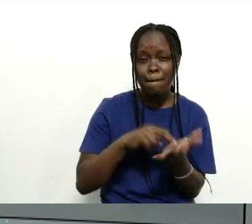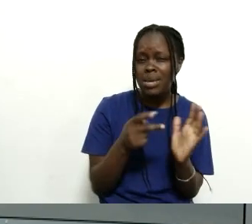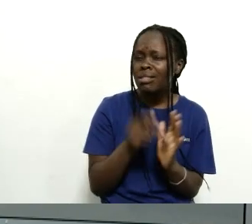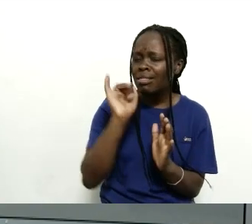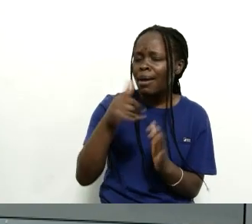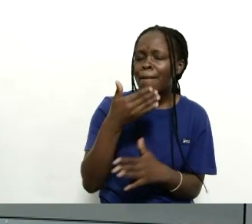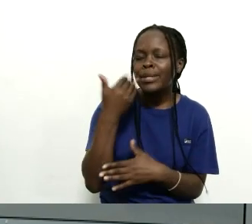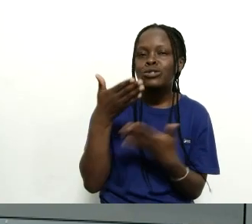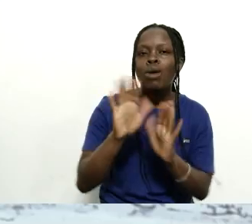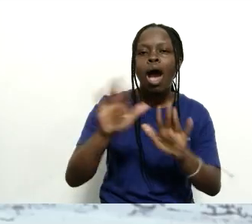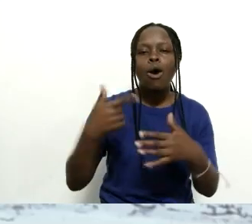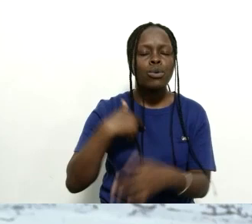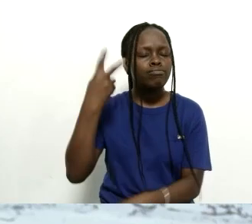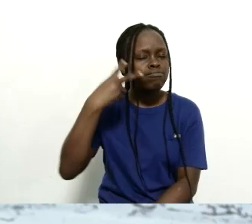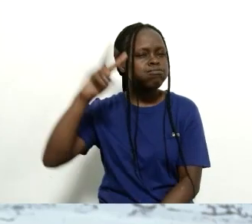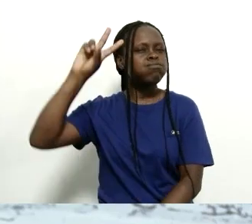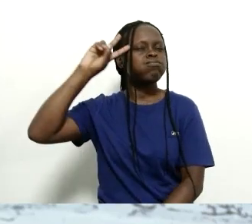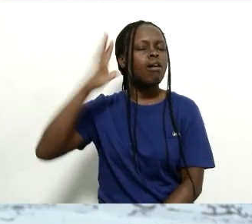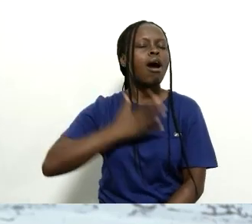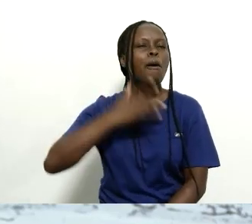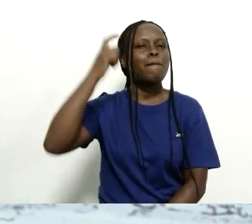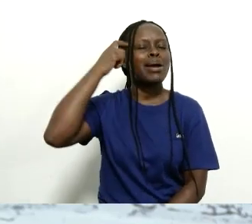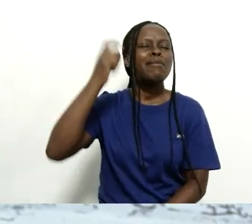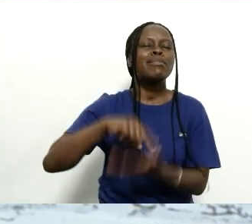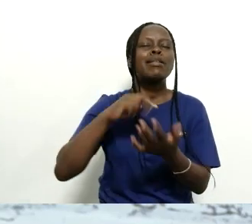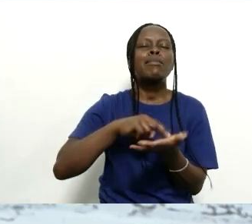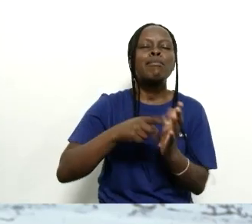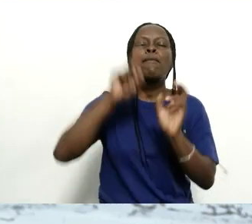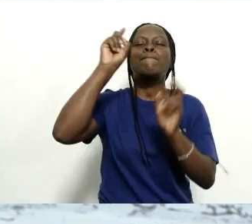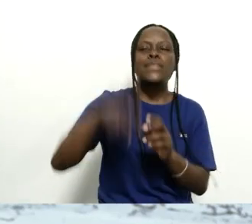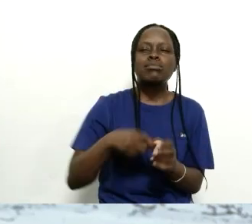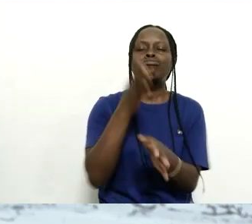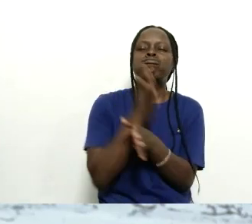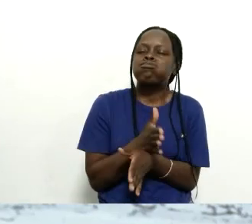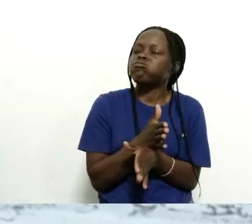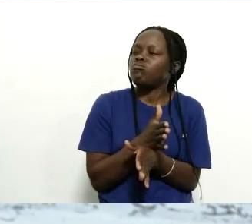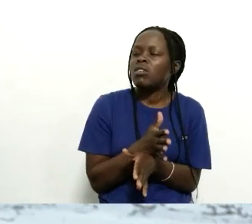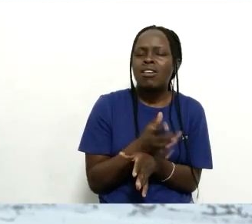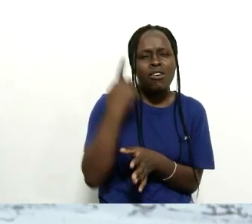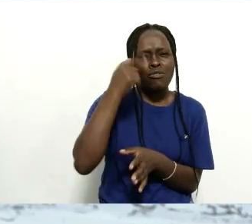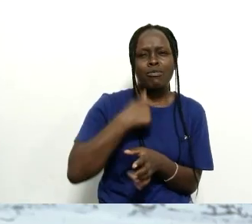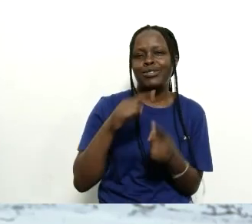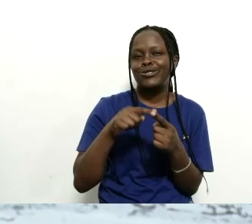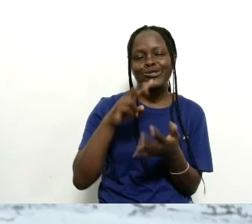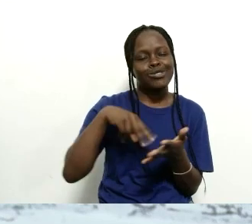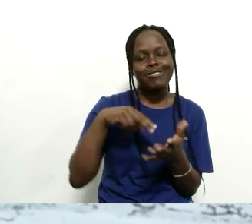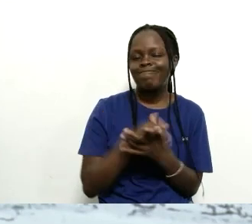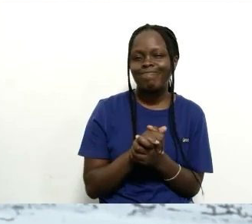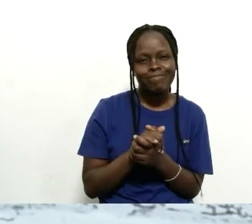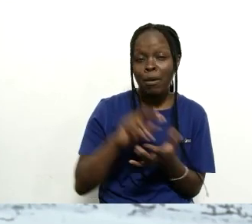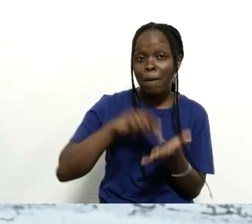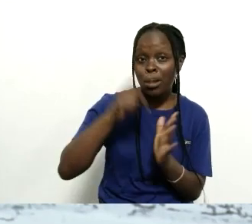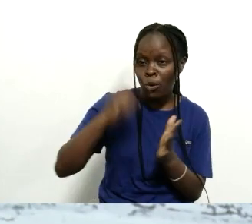my child is performing and how do you encourage that? So we had very many parents meetings going on. We saw an increase in terms of